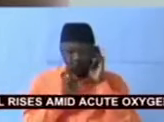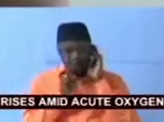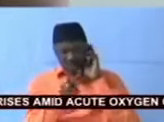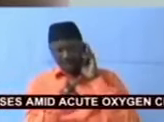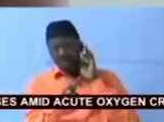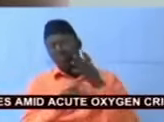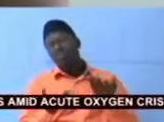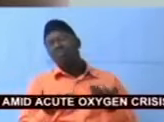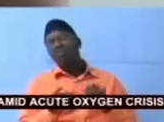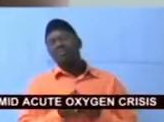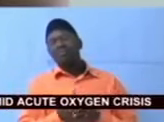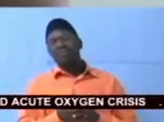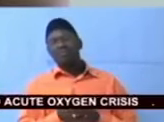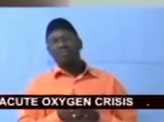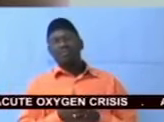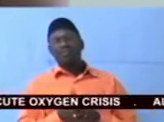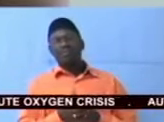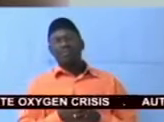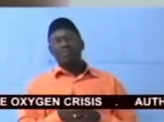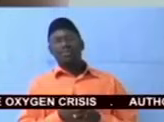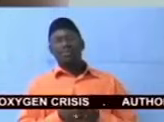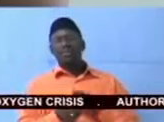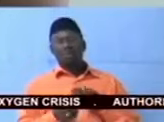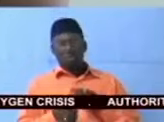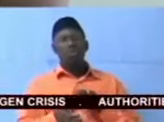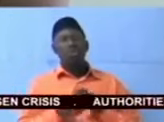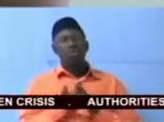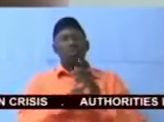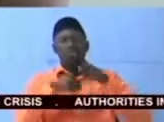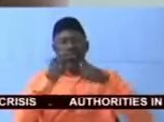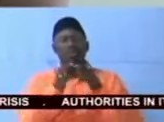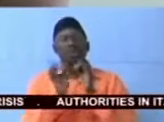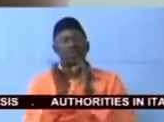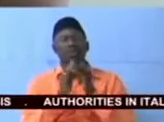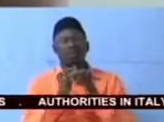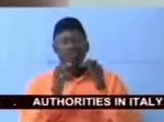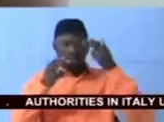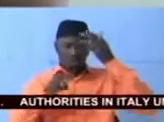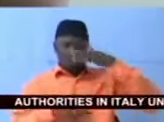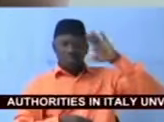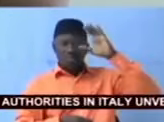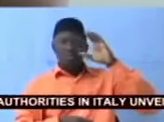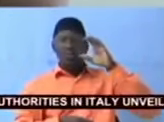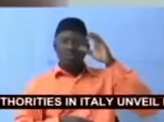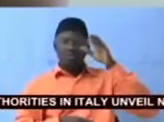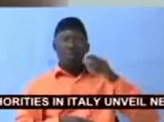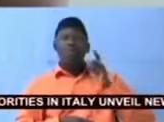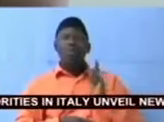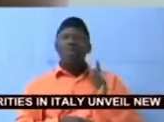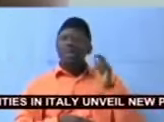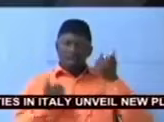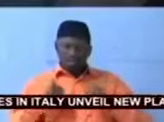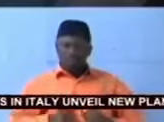tell the commission. What happened when he gave you the file? So